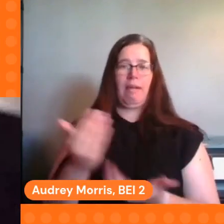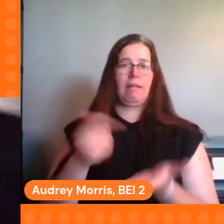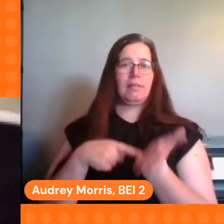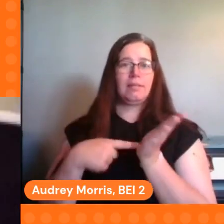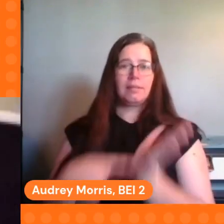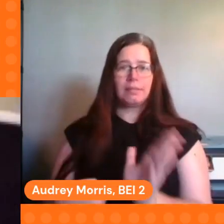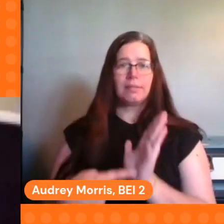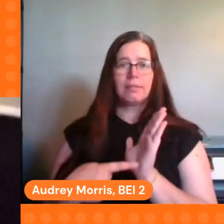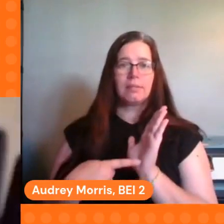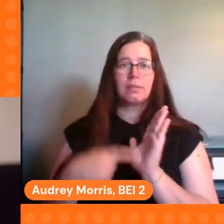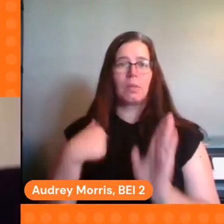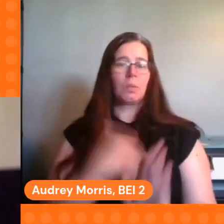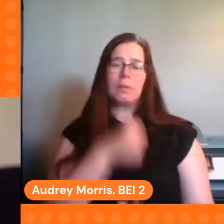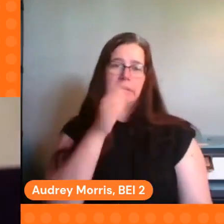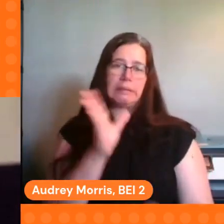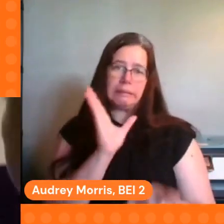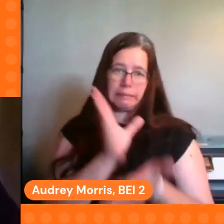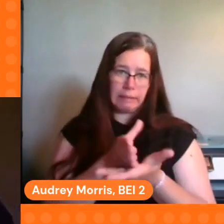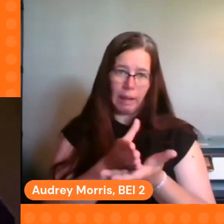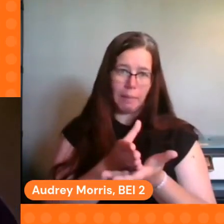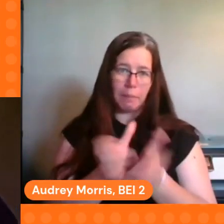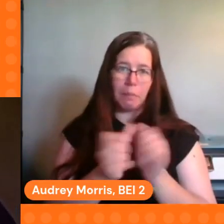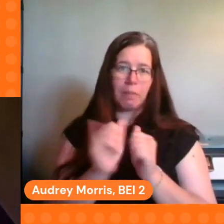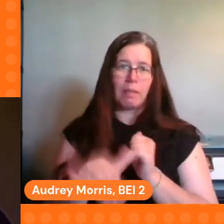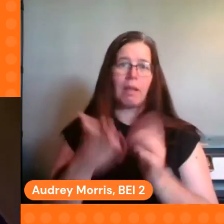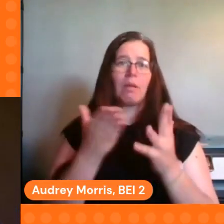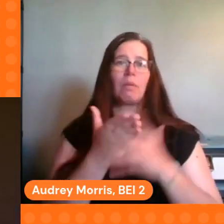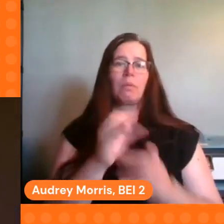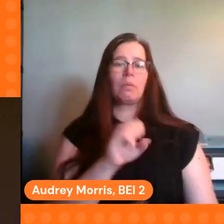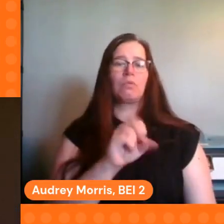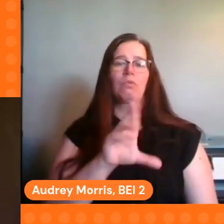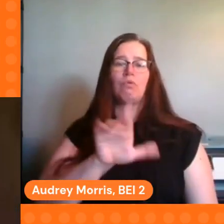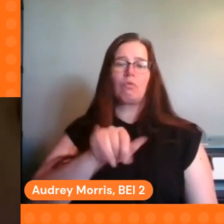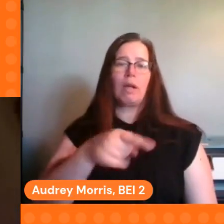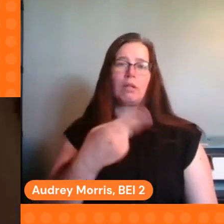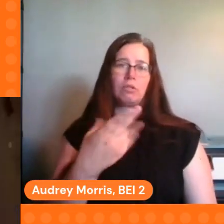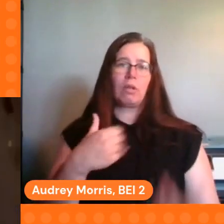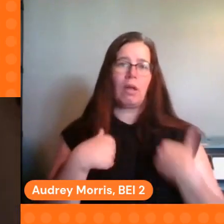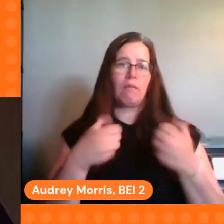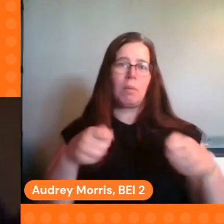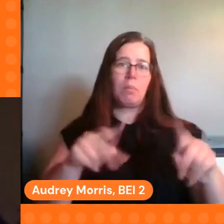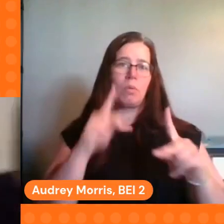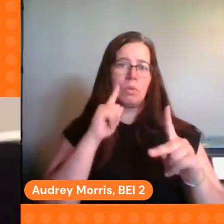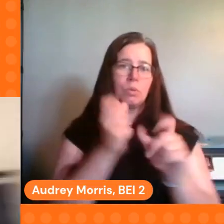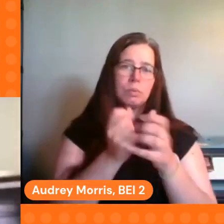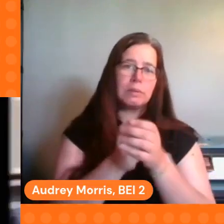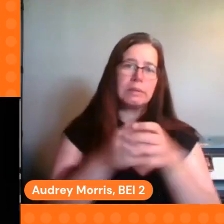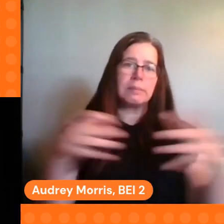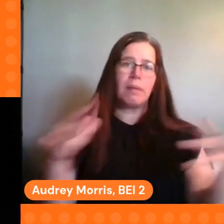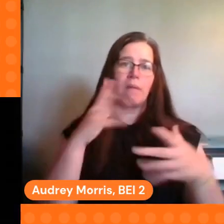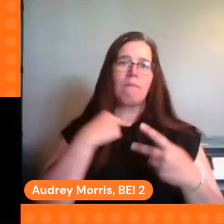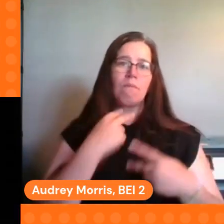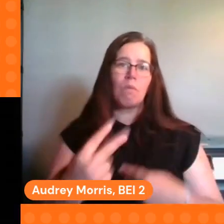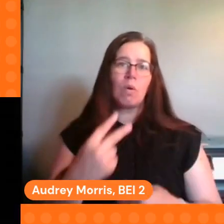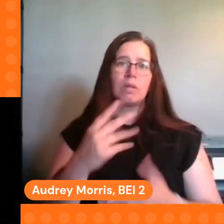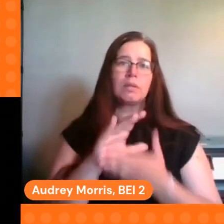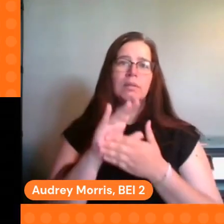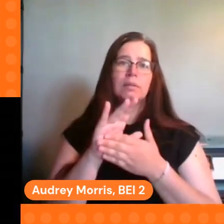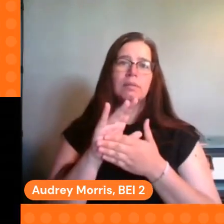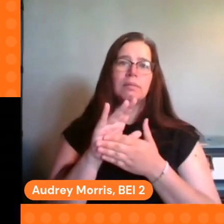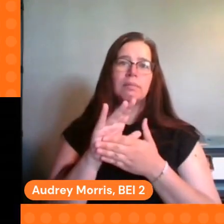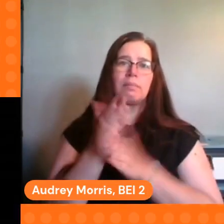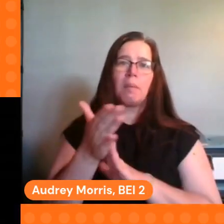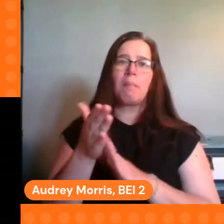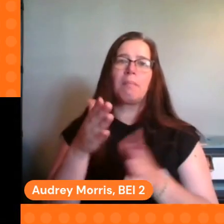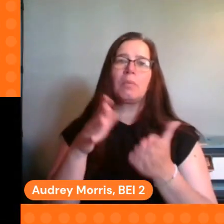we didn't start there. Through Scratch, we saw an opportunity to expand that voice, to give our students not only tools to learn,